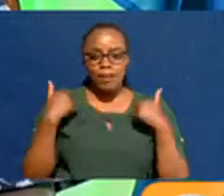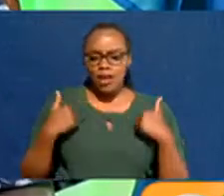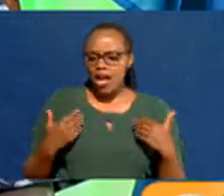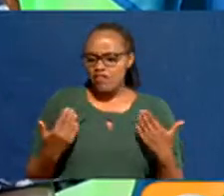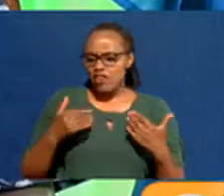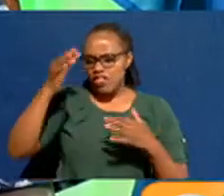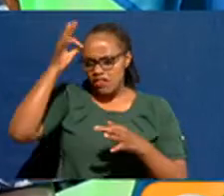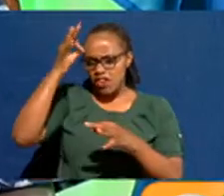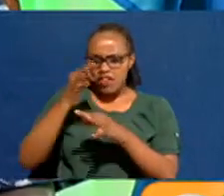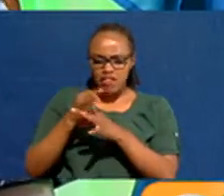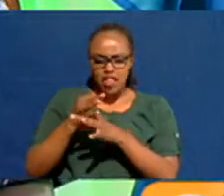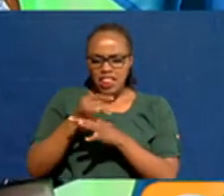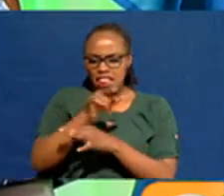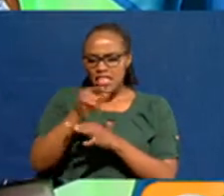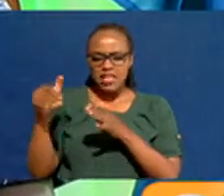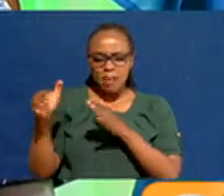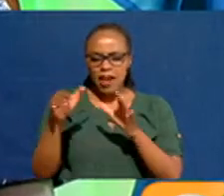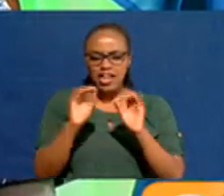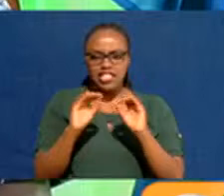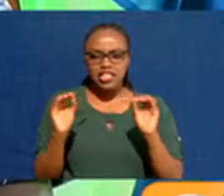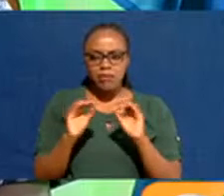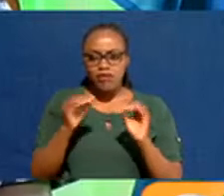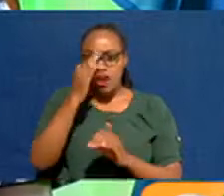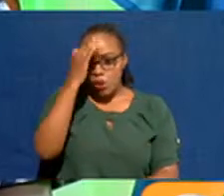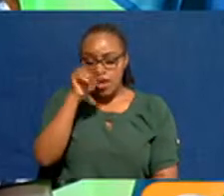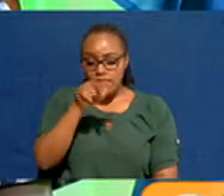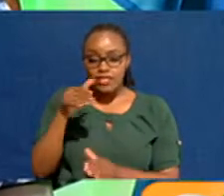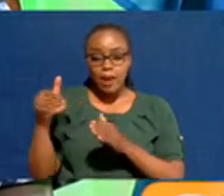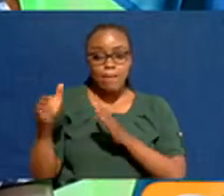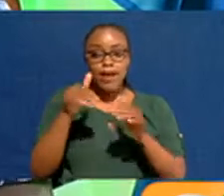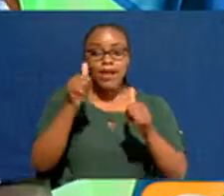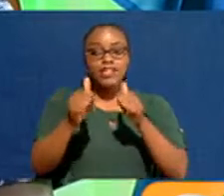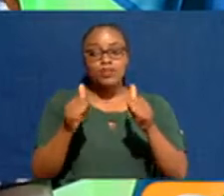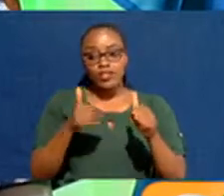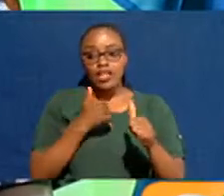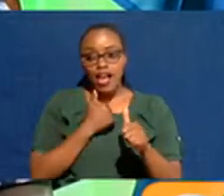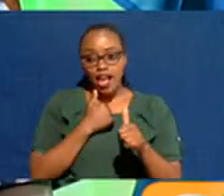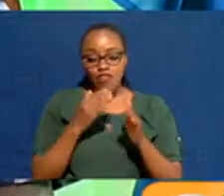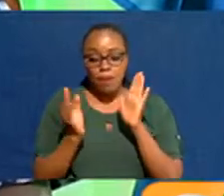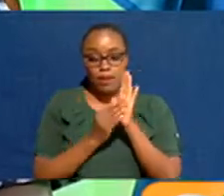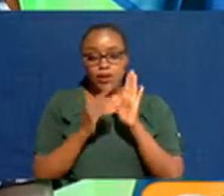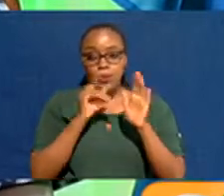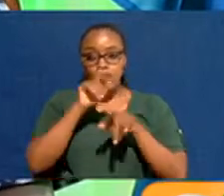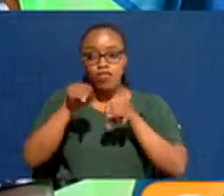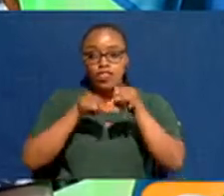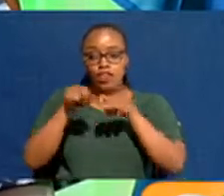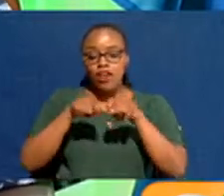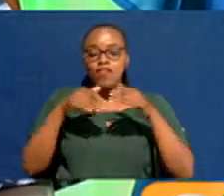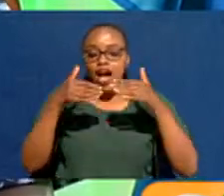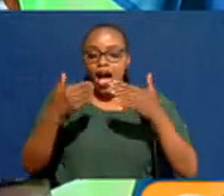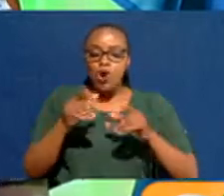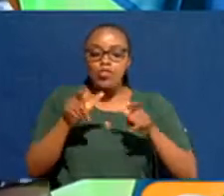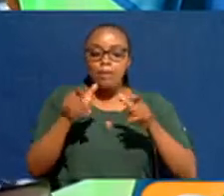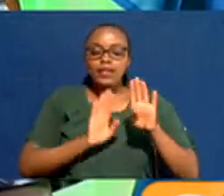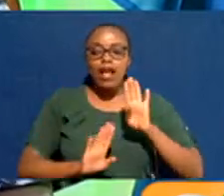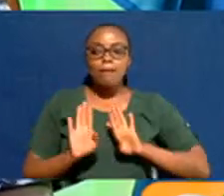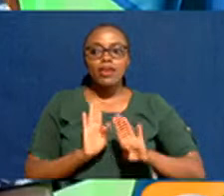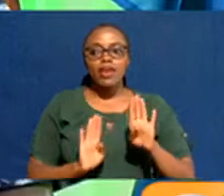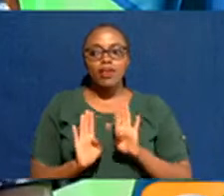faith in that mechanism, because that mechanism that regulates the conduct of the media